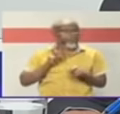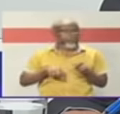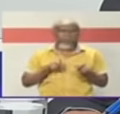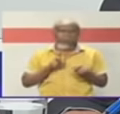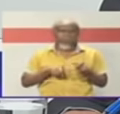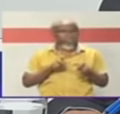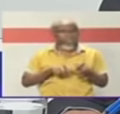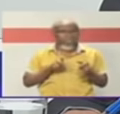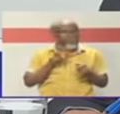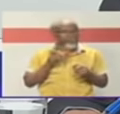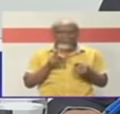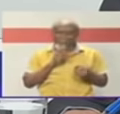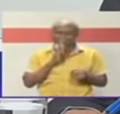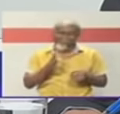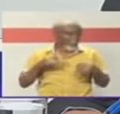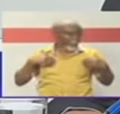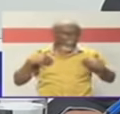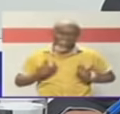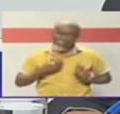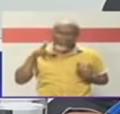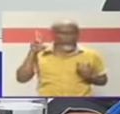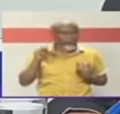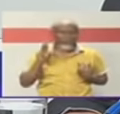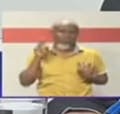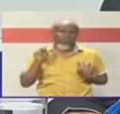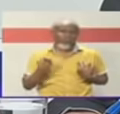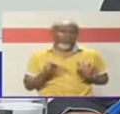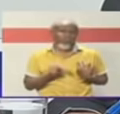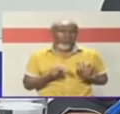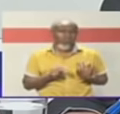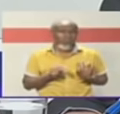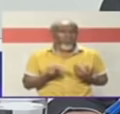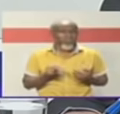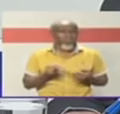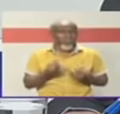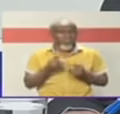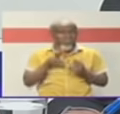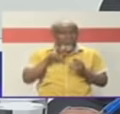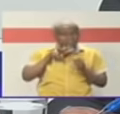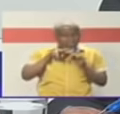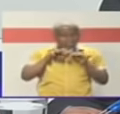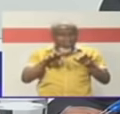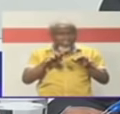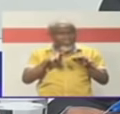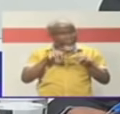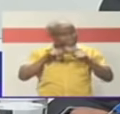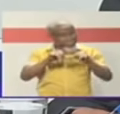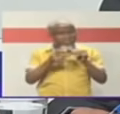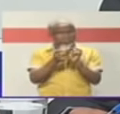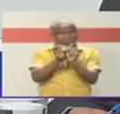to get tired because the virus is rejuvenating itself every day.